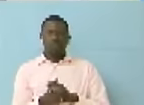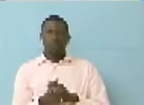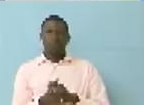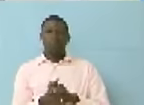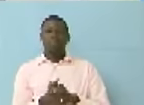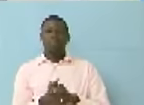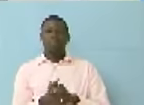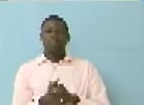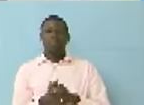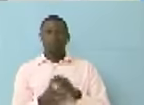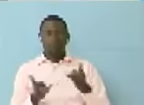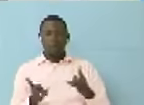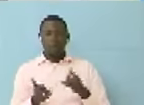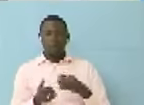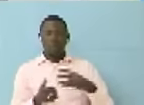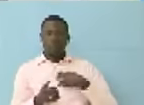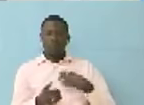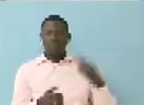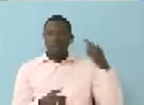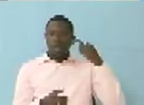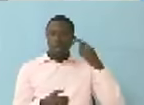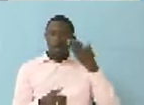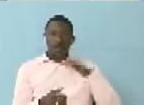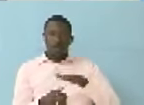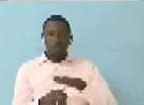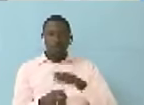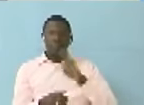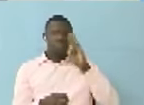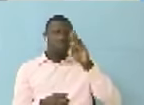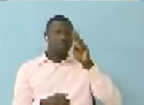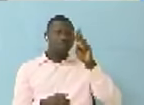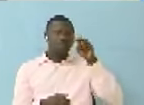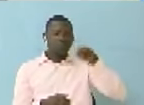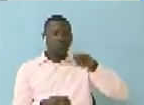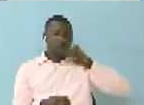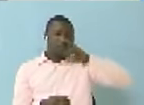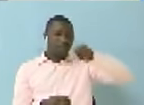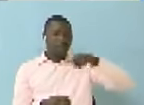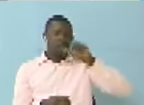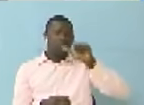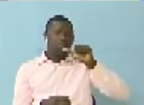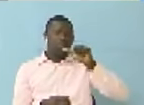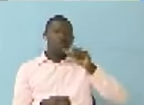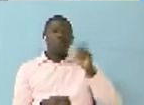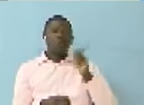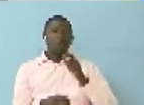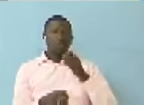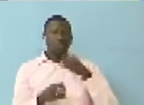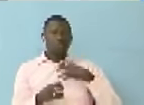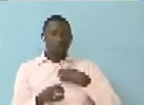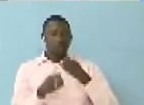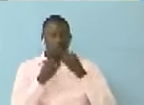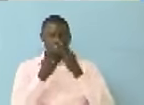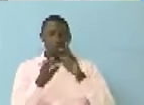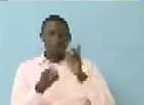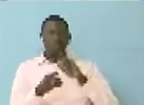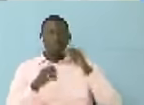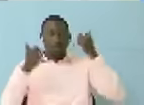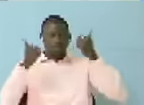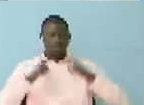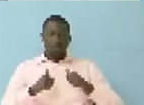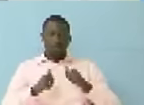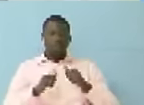let's hear from Bunja. Sae na Bunja la moi. What he has to say about what has happened before the